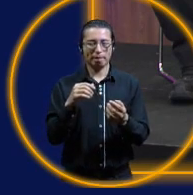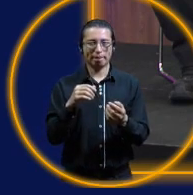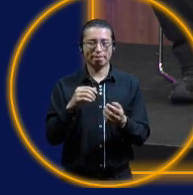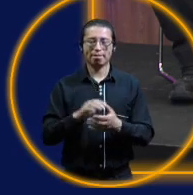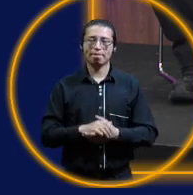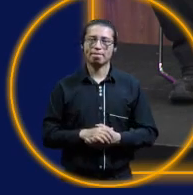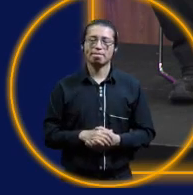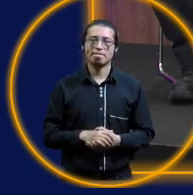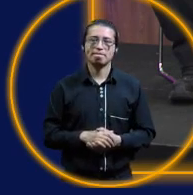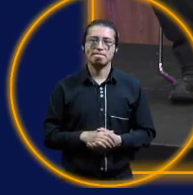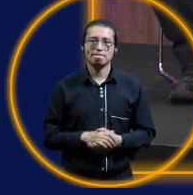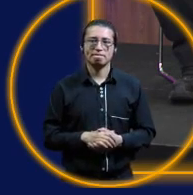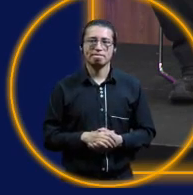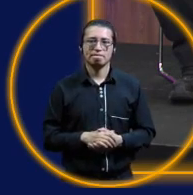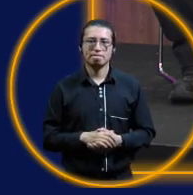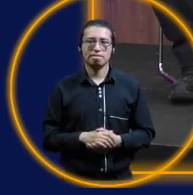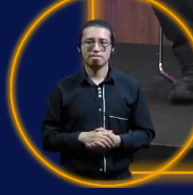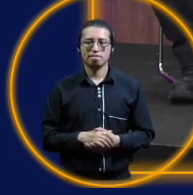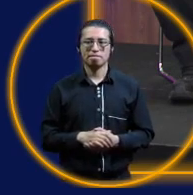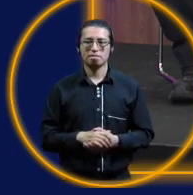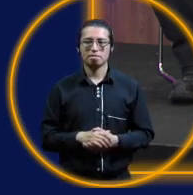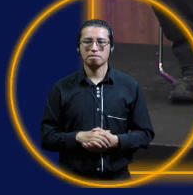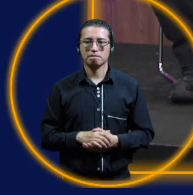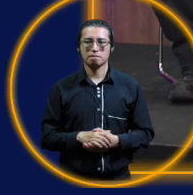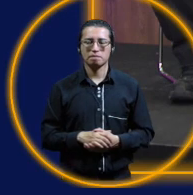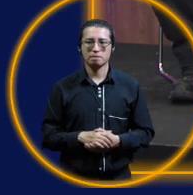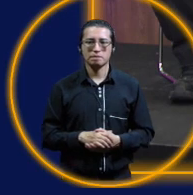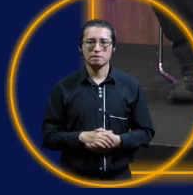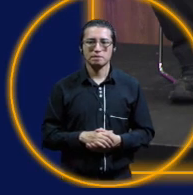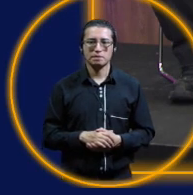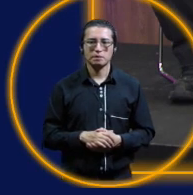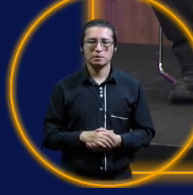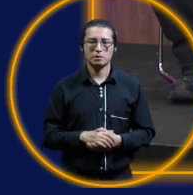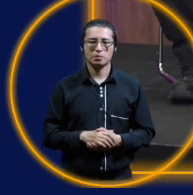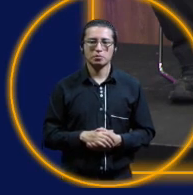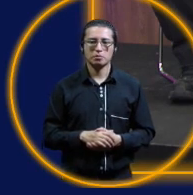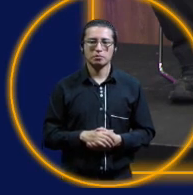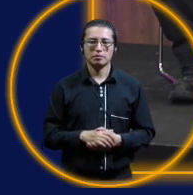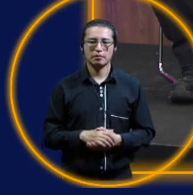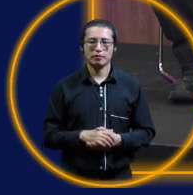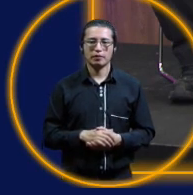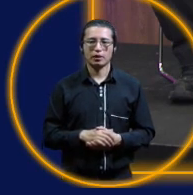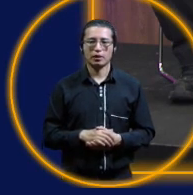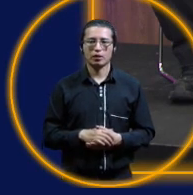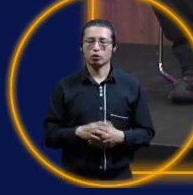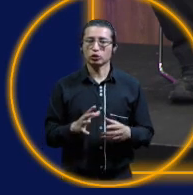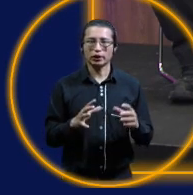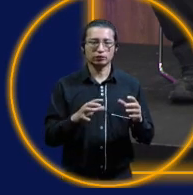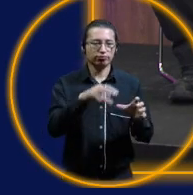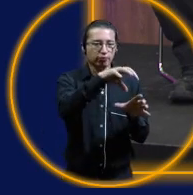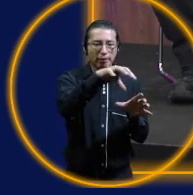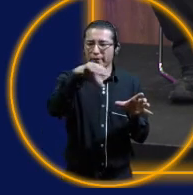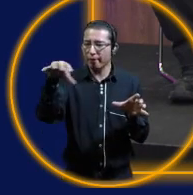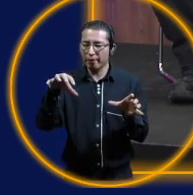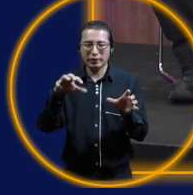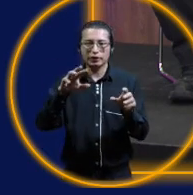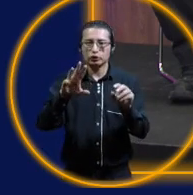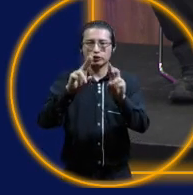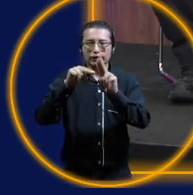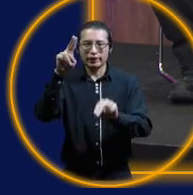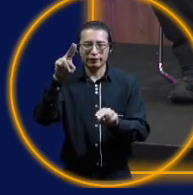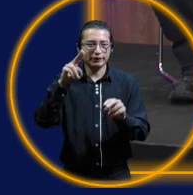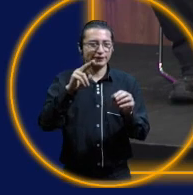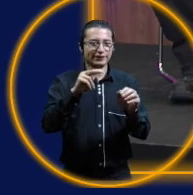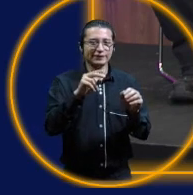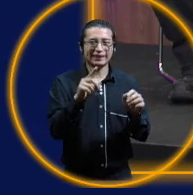make things that make these places better and more like lovely for people to be